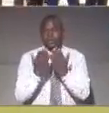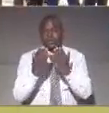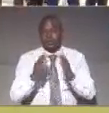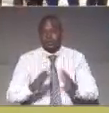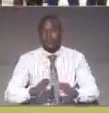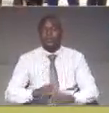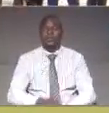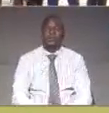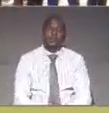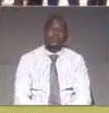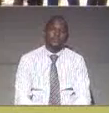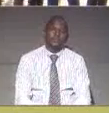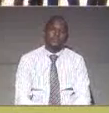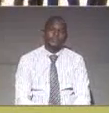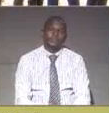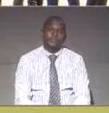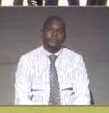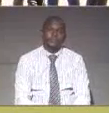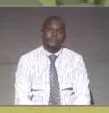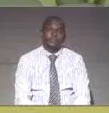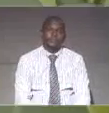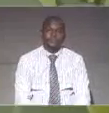Business, Wadulo Makano.